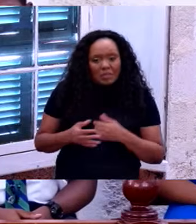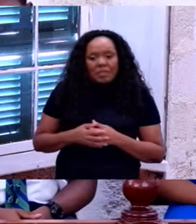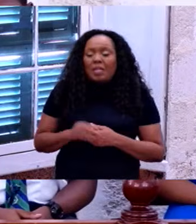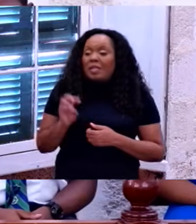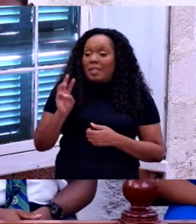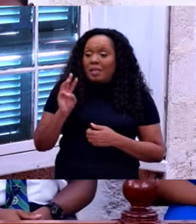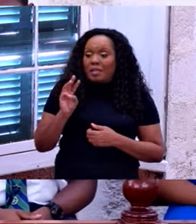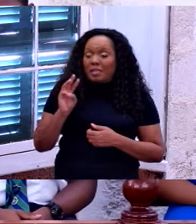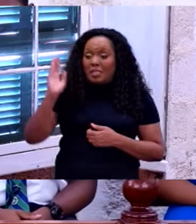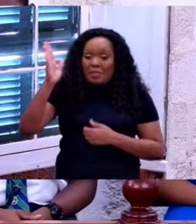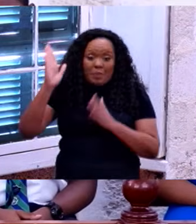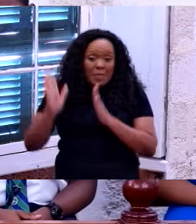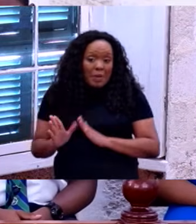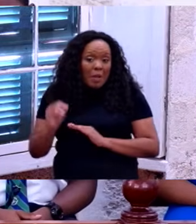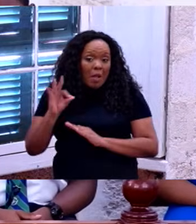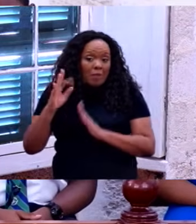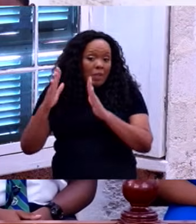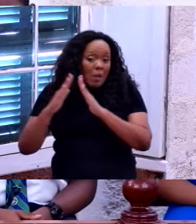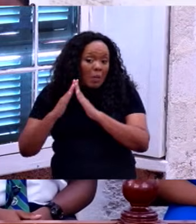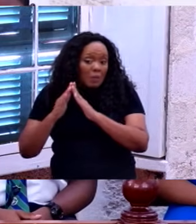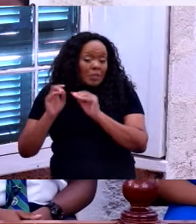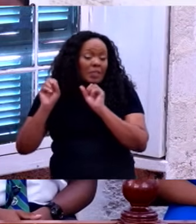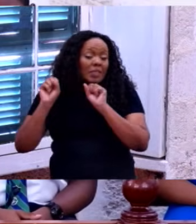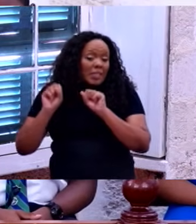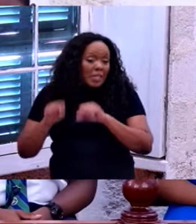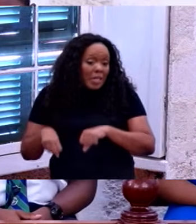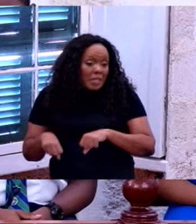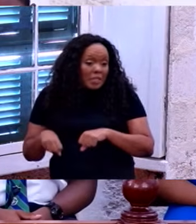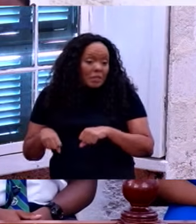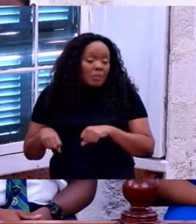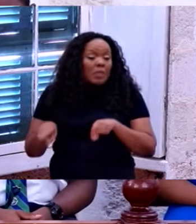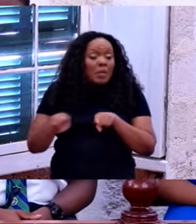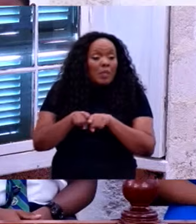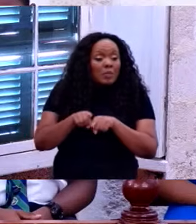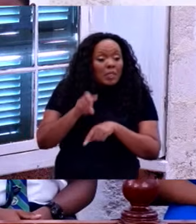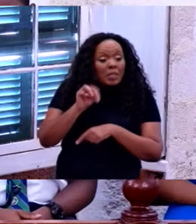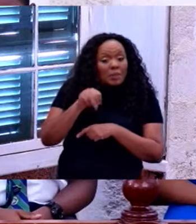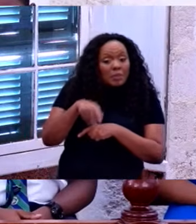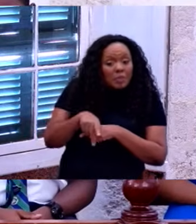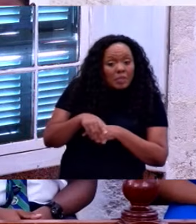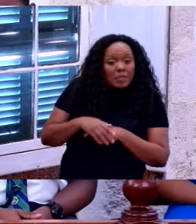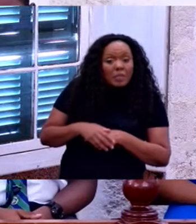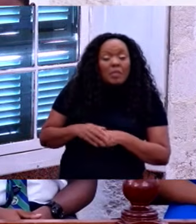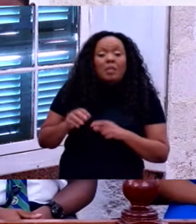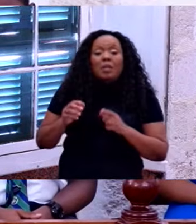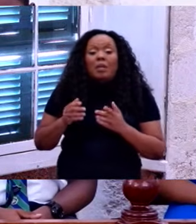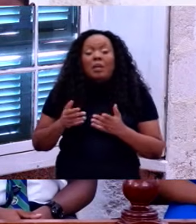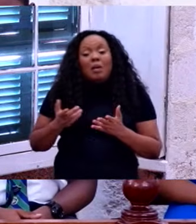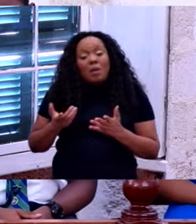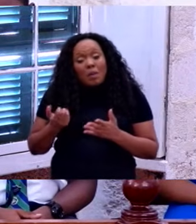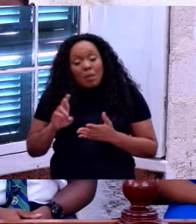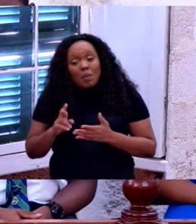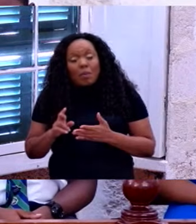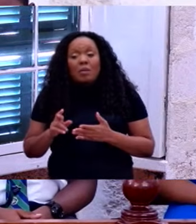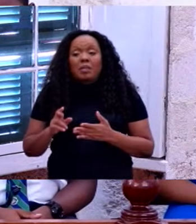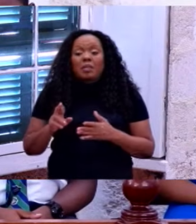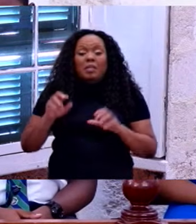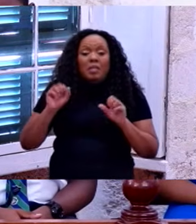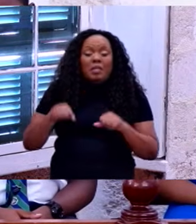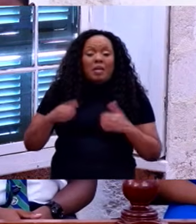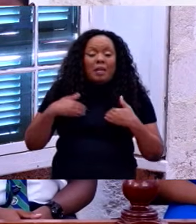Parliament, and or alternatively, that the Speaker be someone outside of the elected